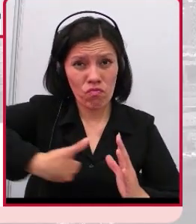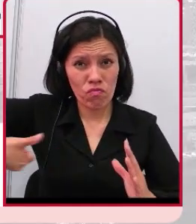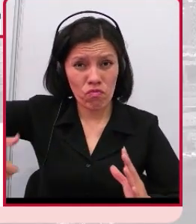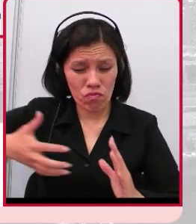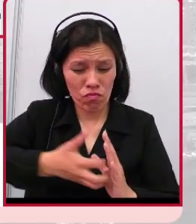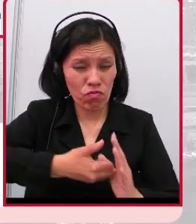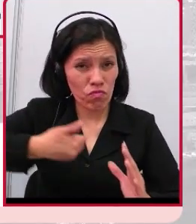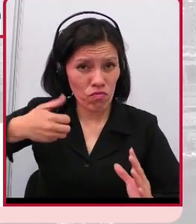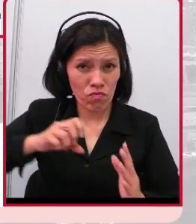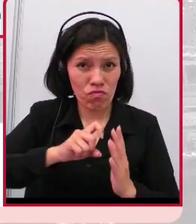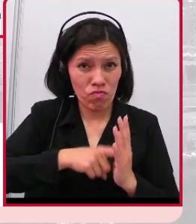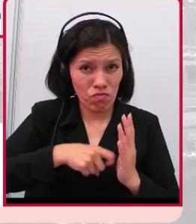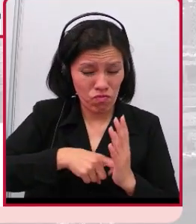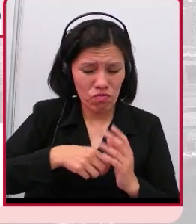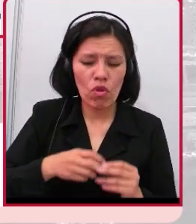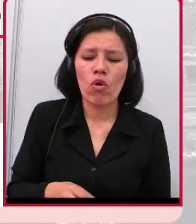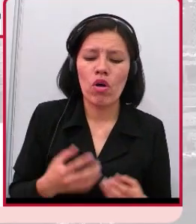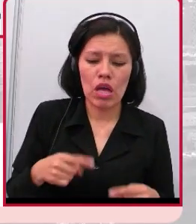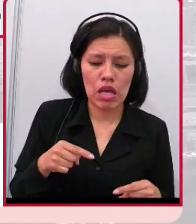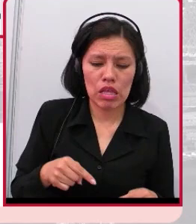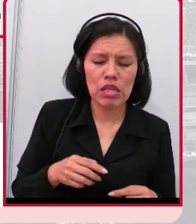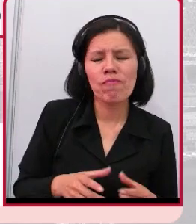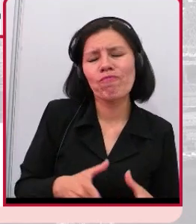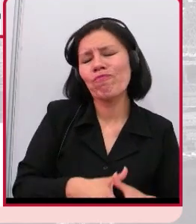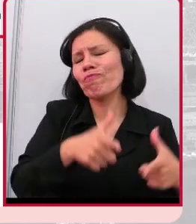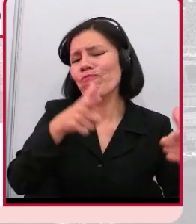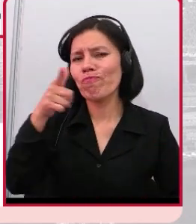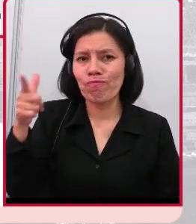largest world producers